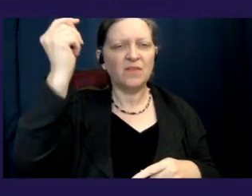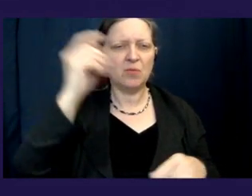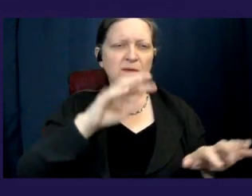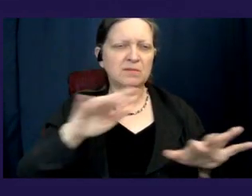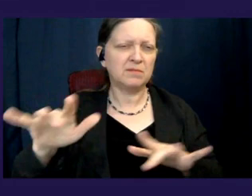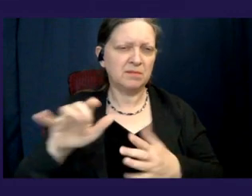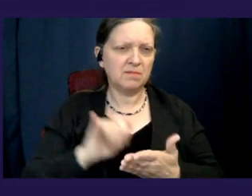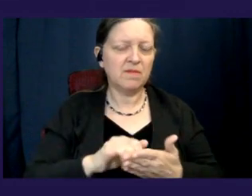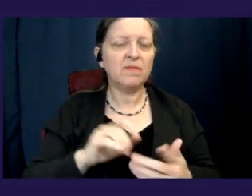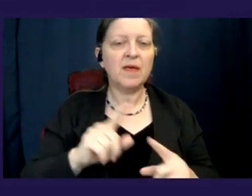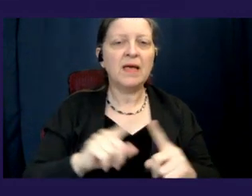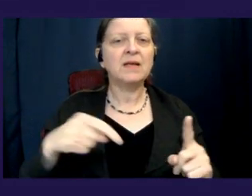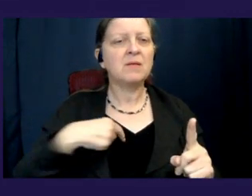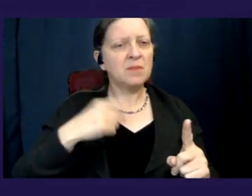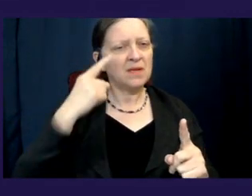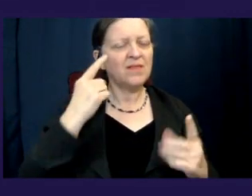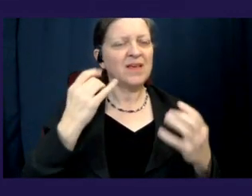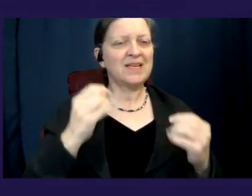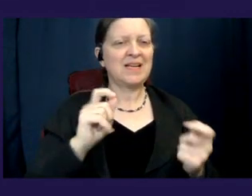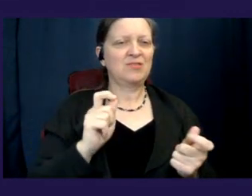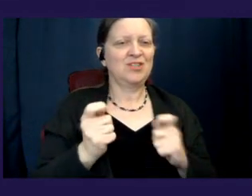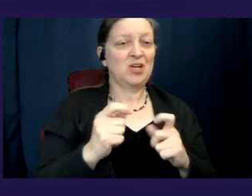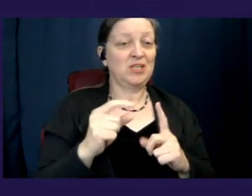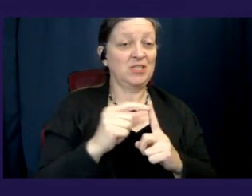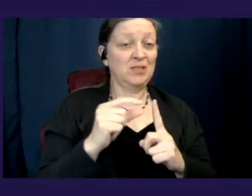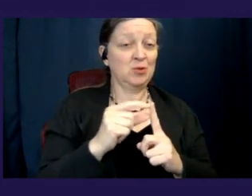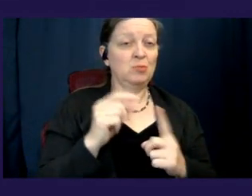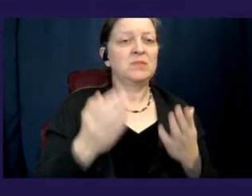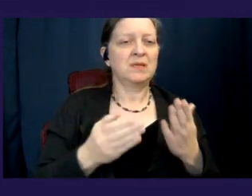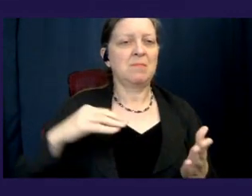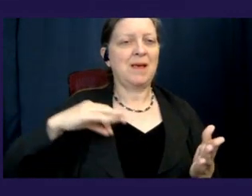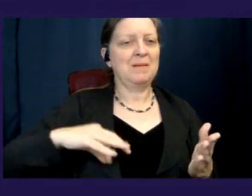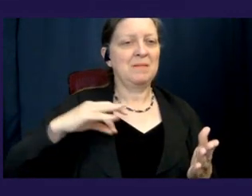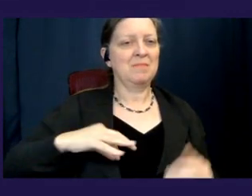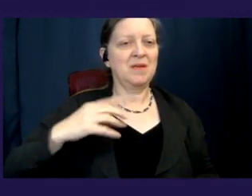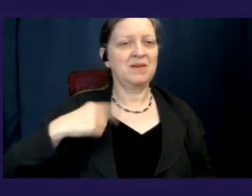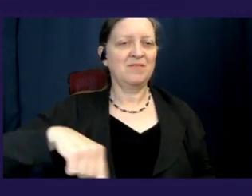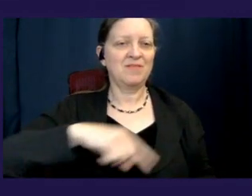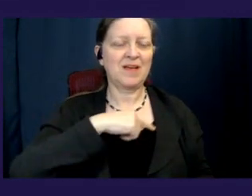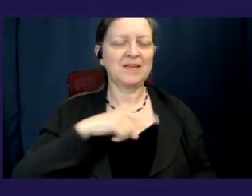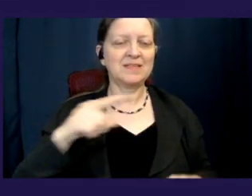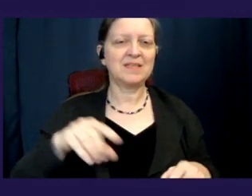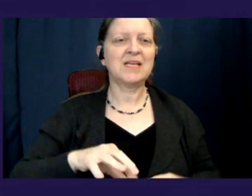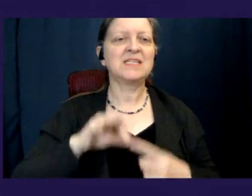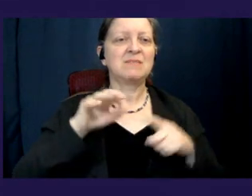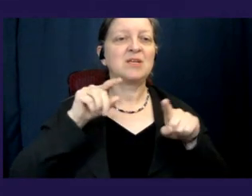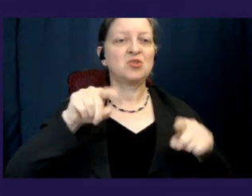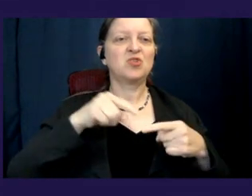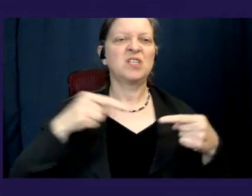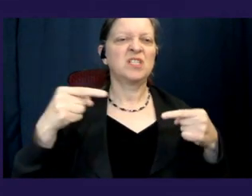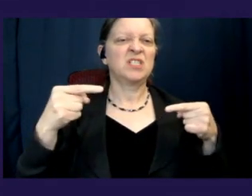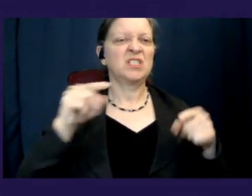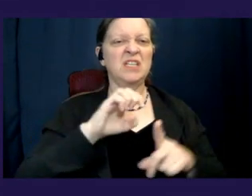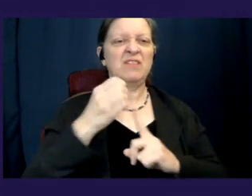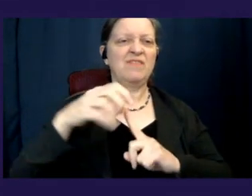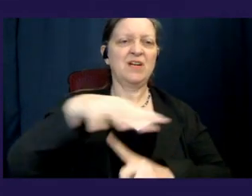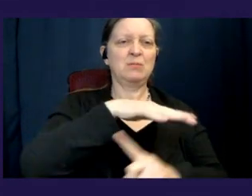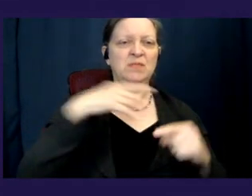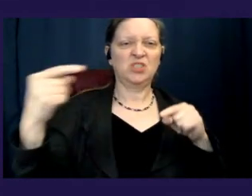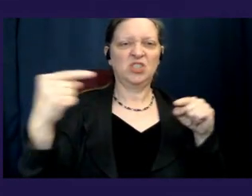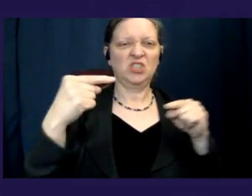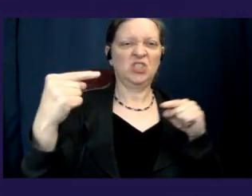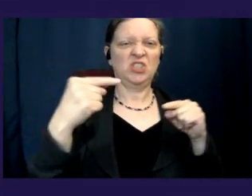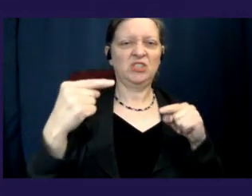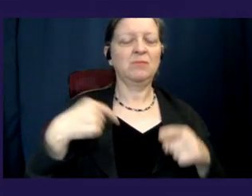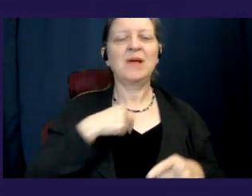moment, a little bit of shift in terminology could be beneficial, especially in this adversarial environment. Next slide. I'm not going to have